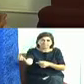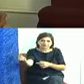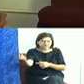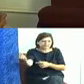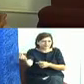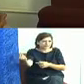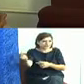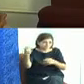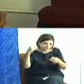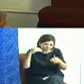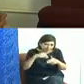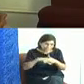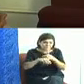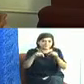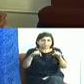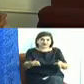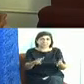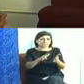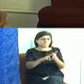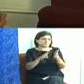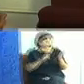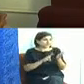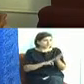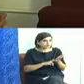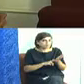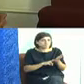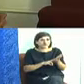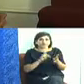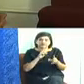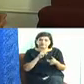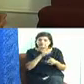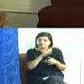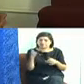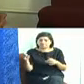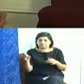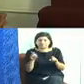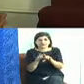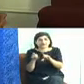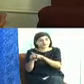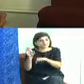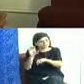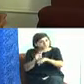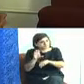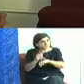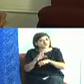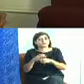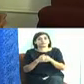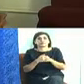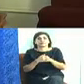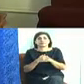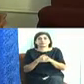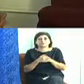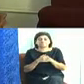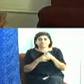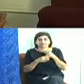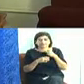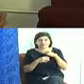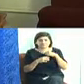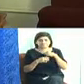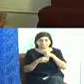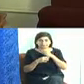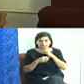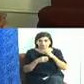who's entering into this contract. It's you as a church also. You're behind